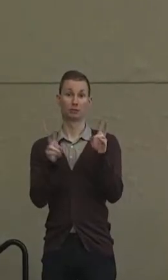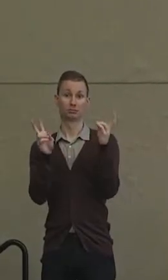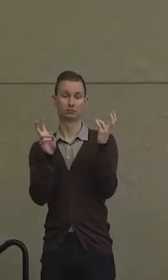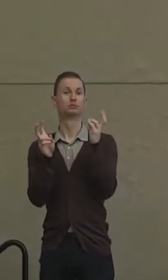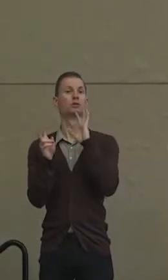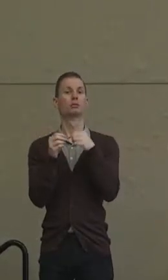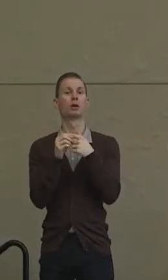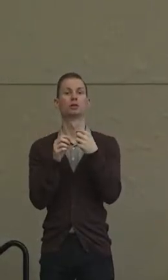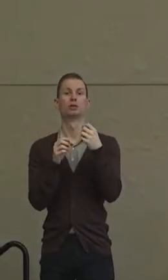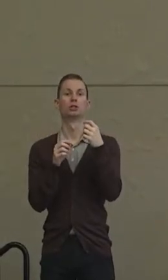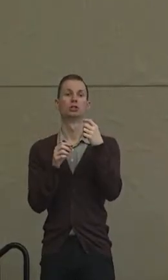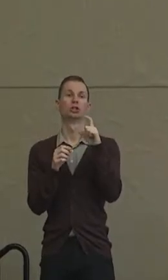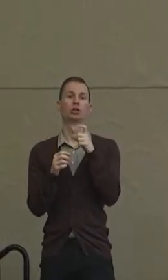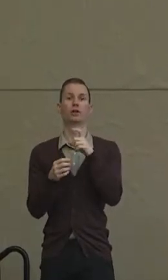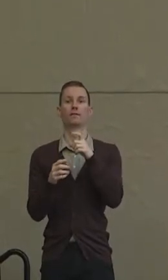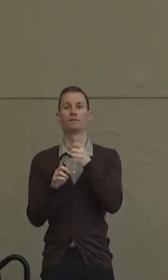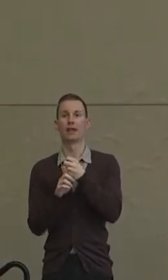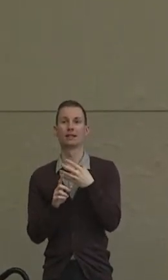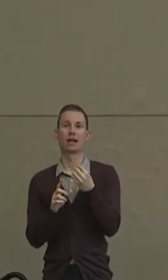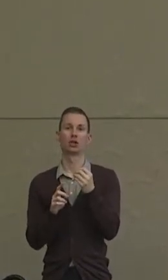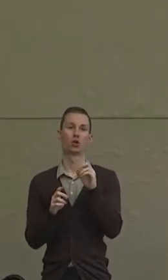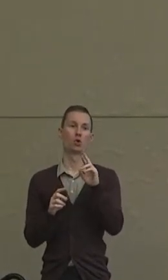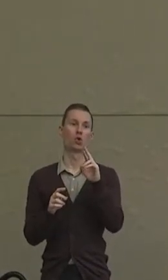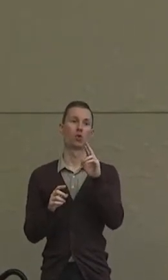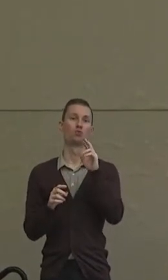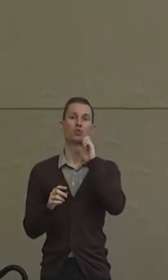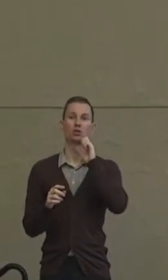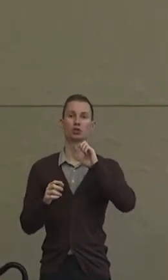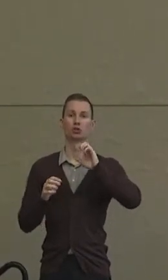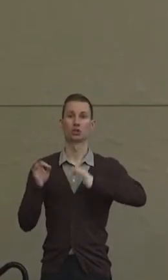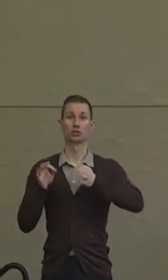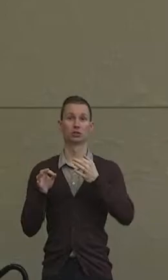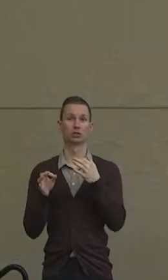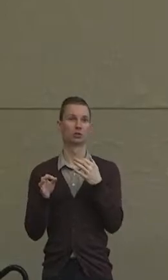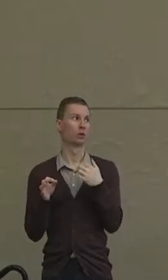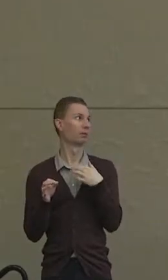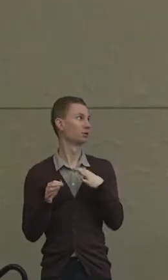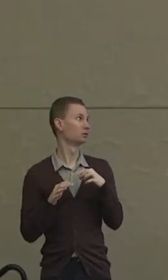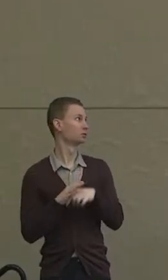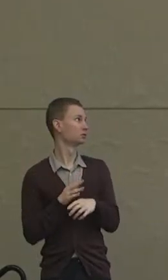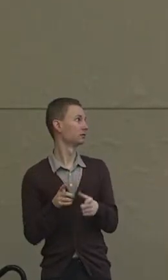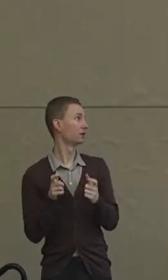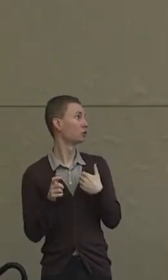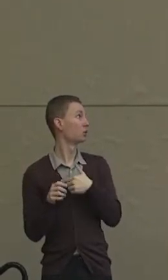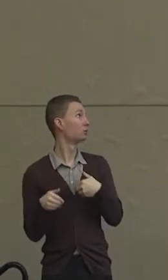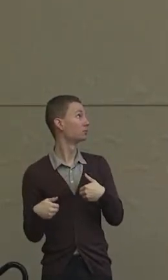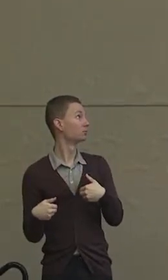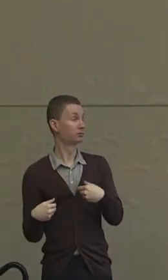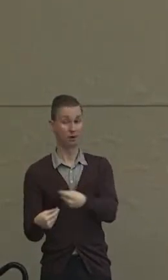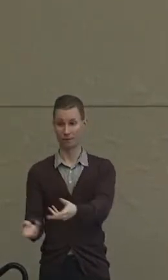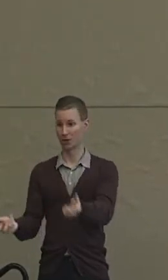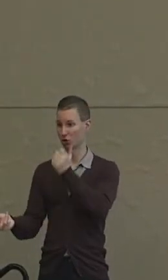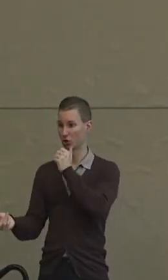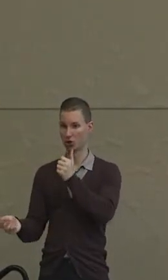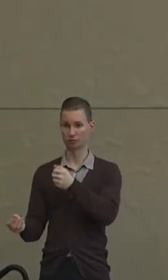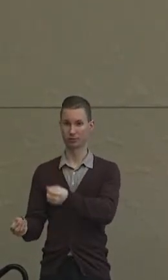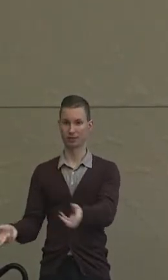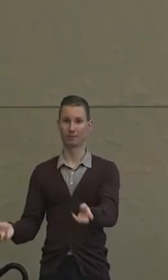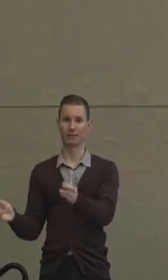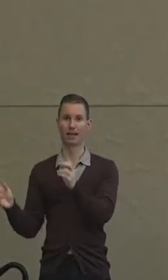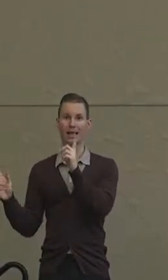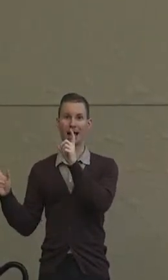and also racial justice. And so we give those girls, I'm gonna go fast, we give them cameras to tell their own